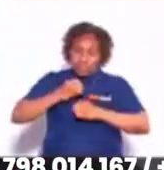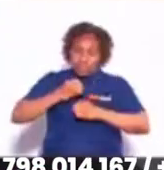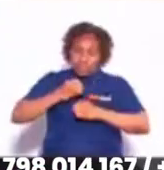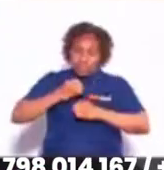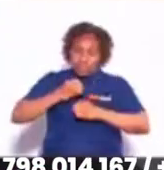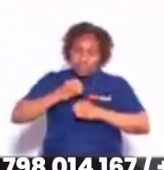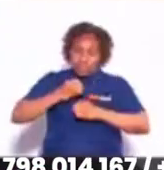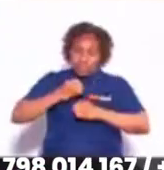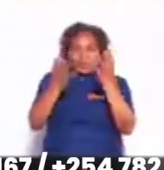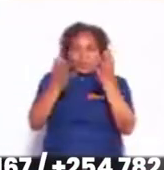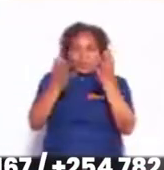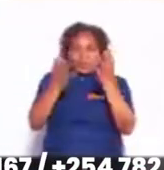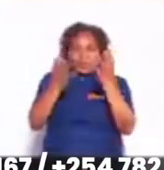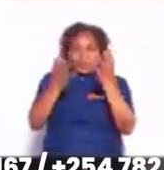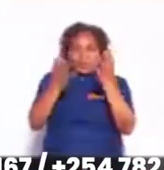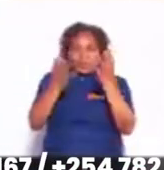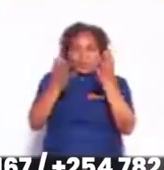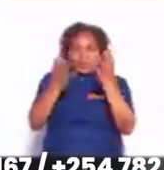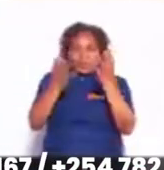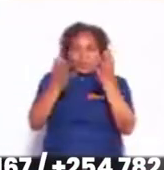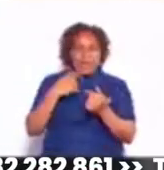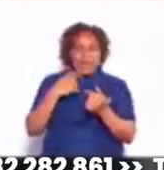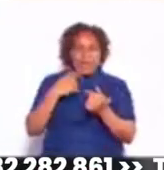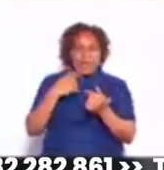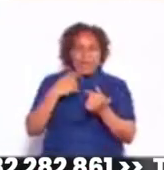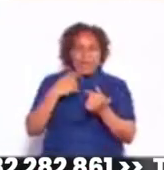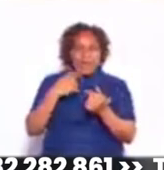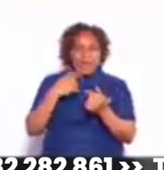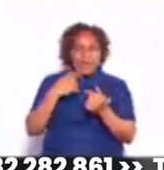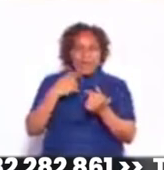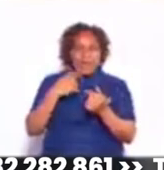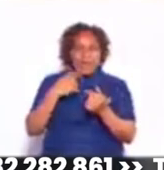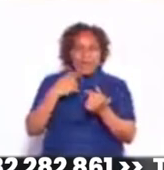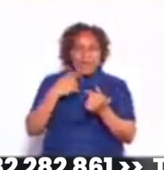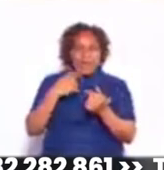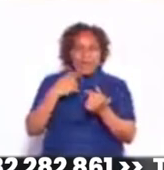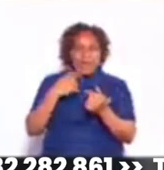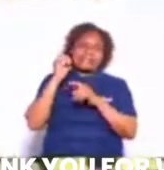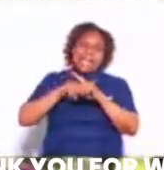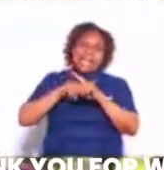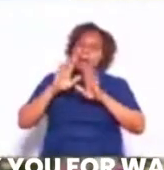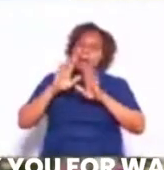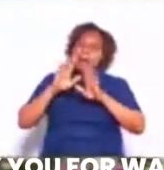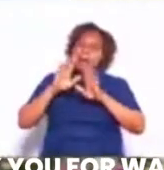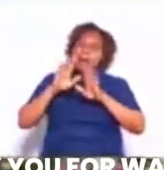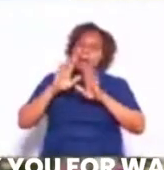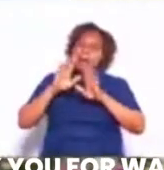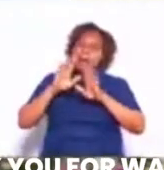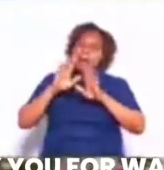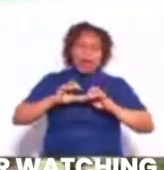Hallelujah. I remember back home one day during political campaigns,